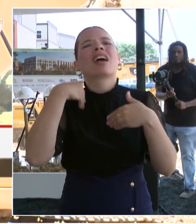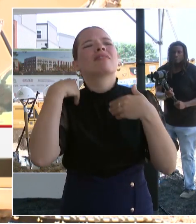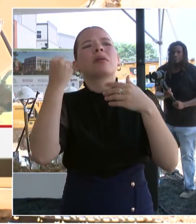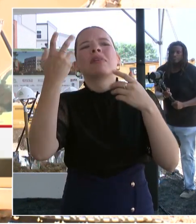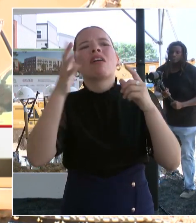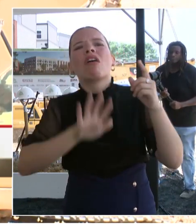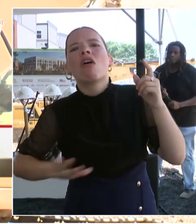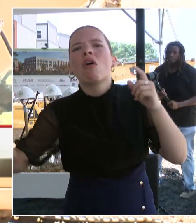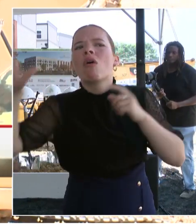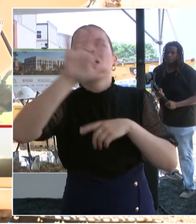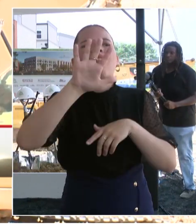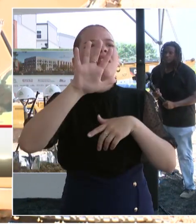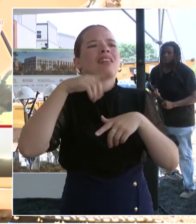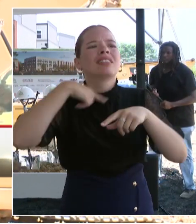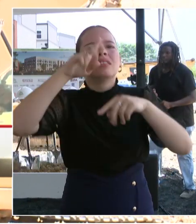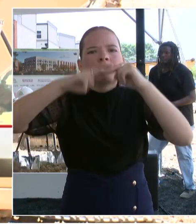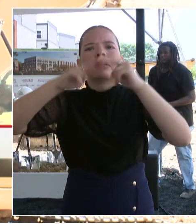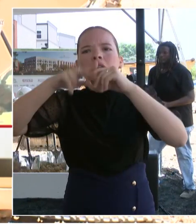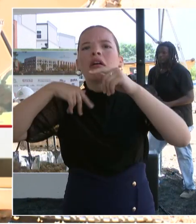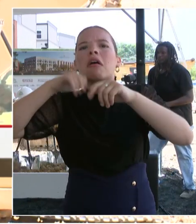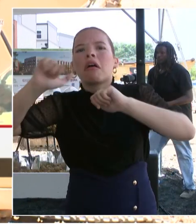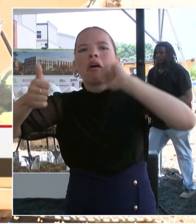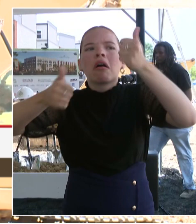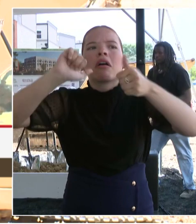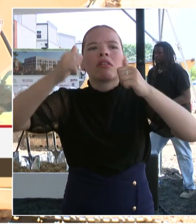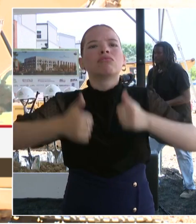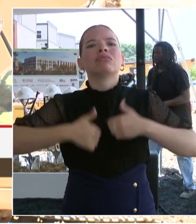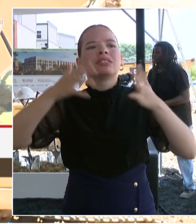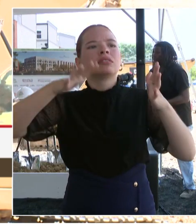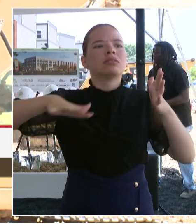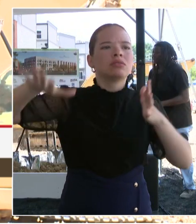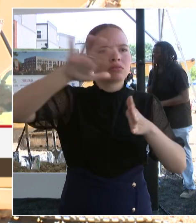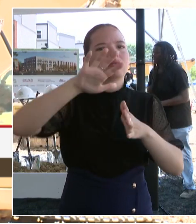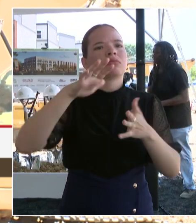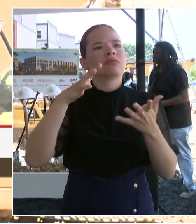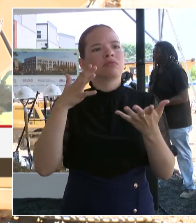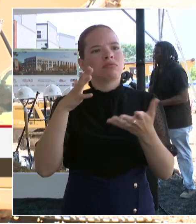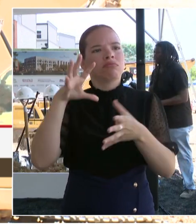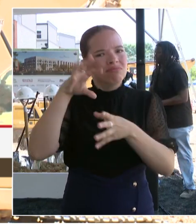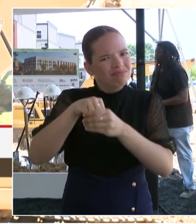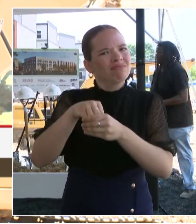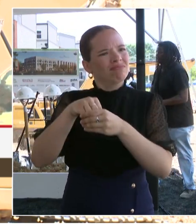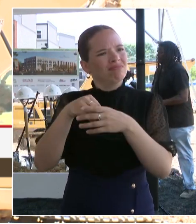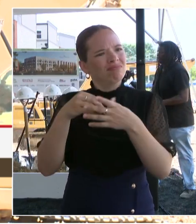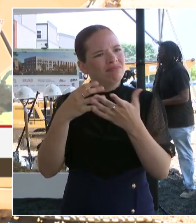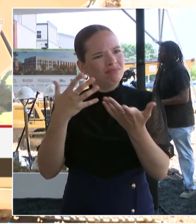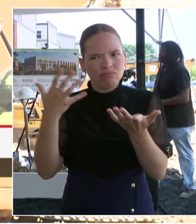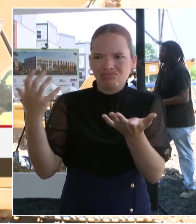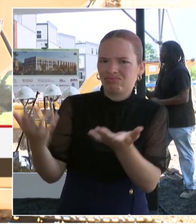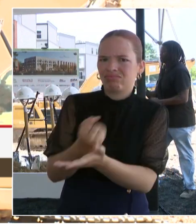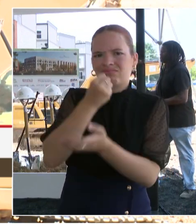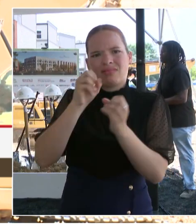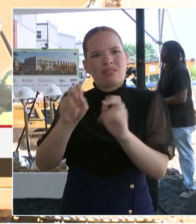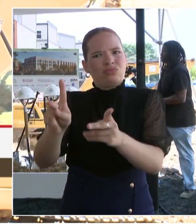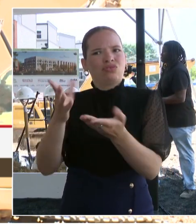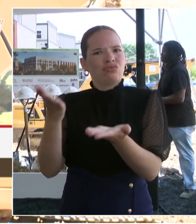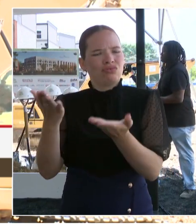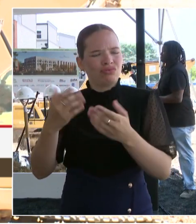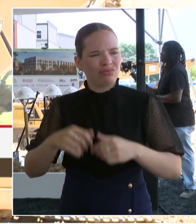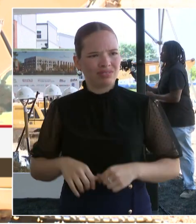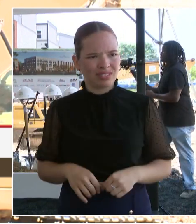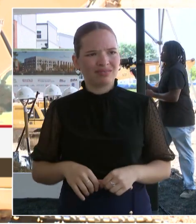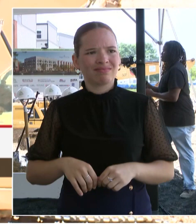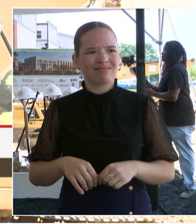to meet their full needs. It is transportation oriented with Fort Totten right there, and the mayor didn't mention it, but she also did the Metro Branch